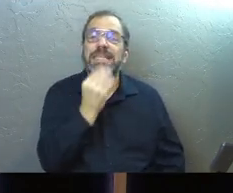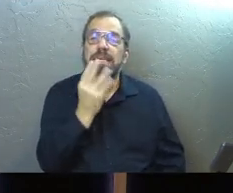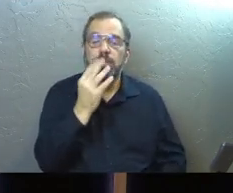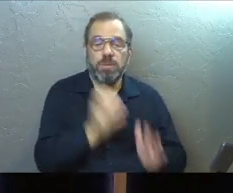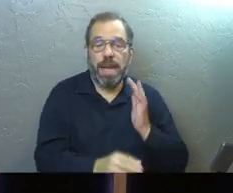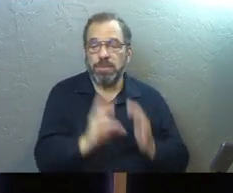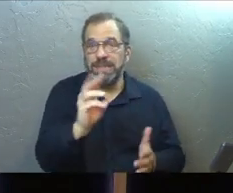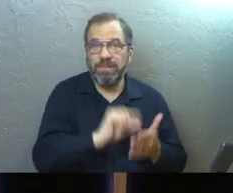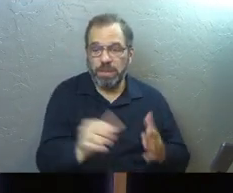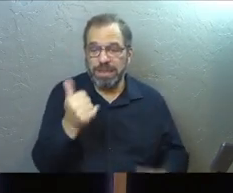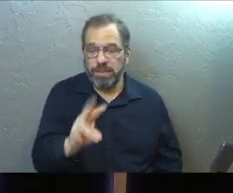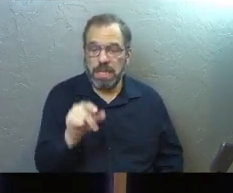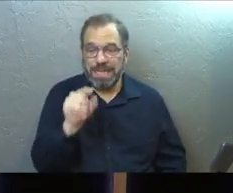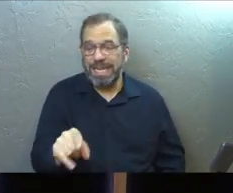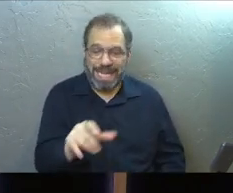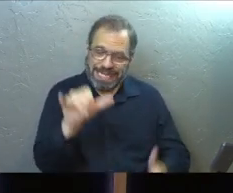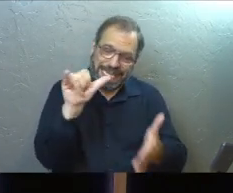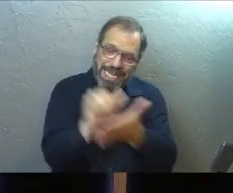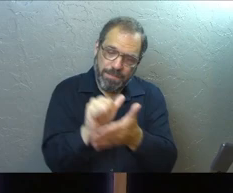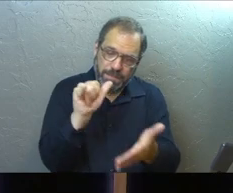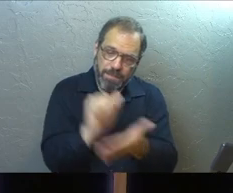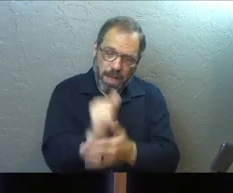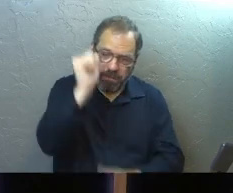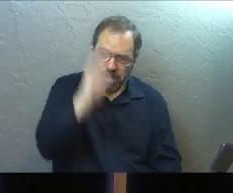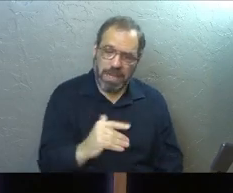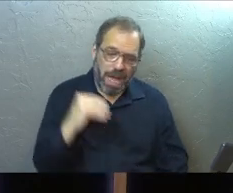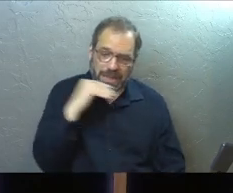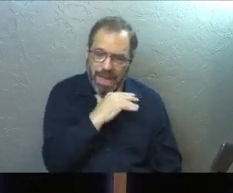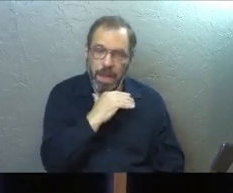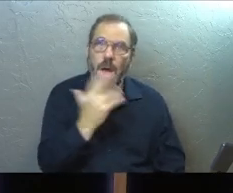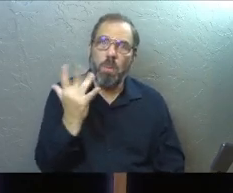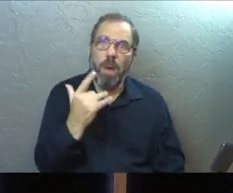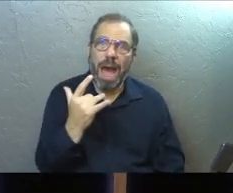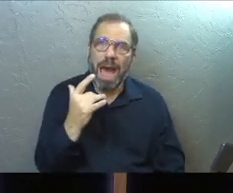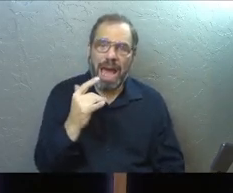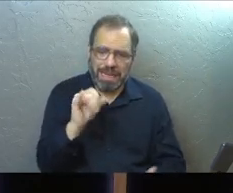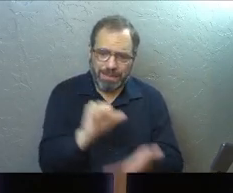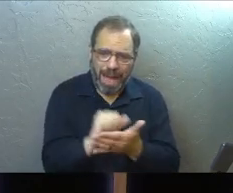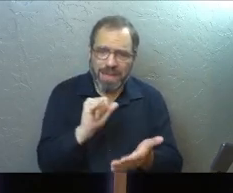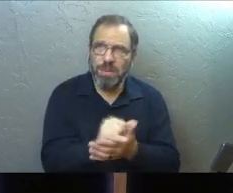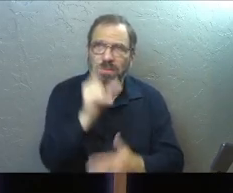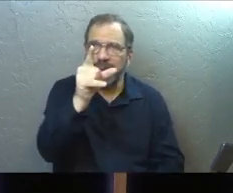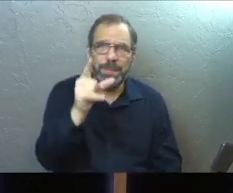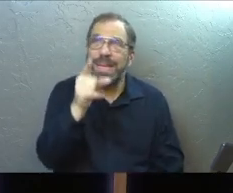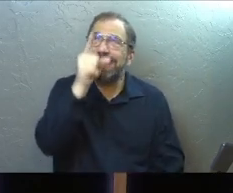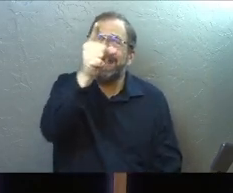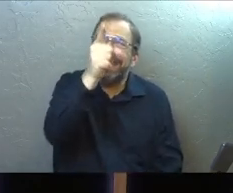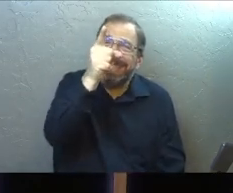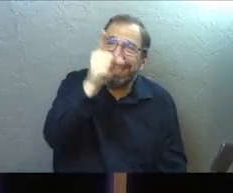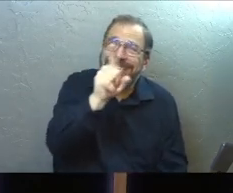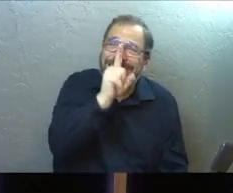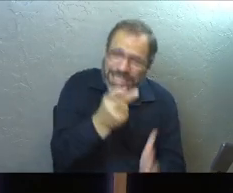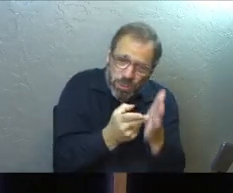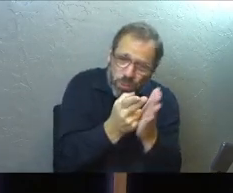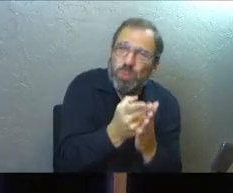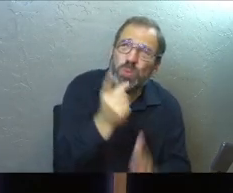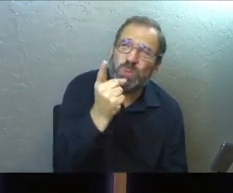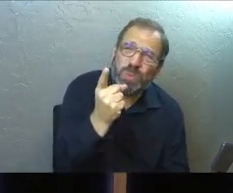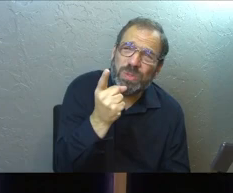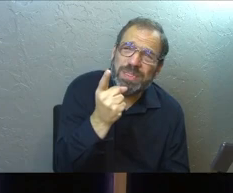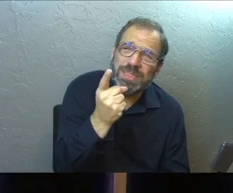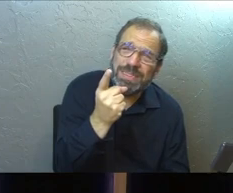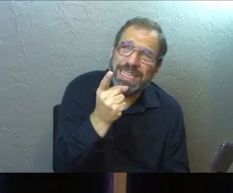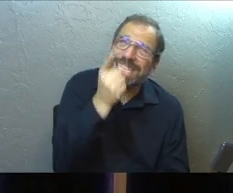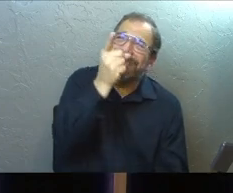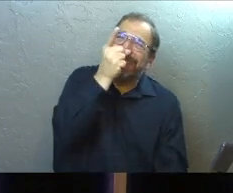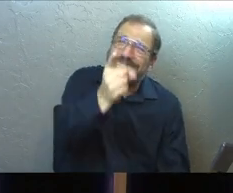Hebrews 6:17 says that it is impossible for God to lie. Why is it impossible for him to lie? Because he is the truth. There you go.